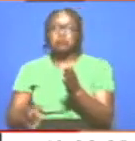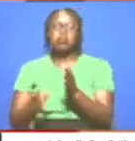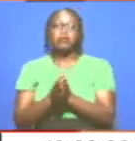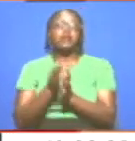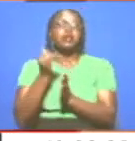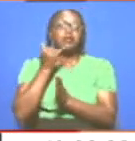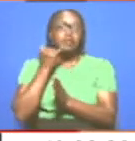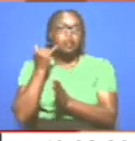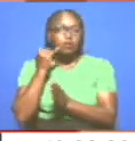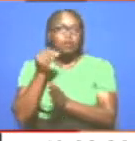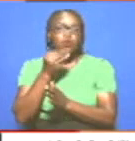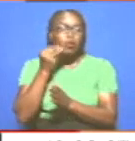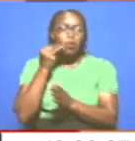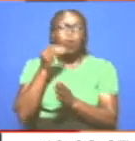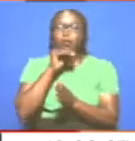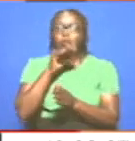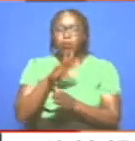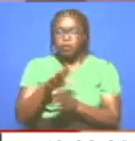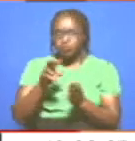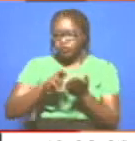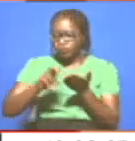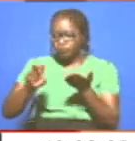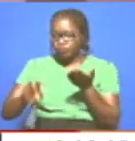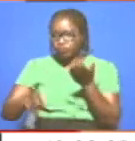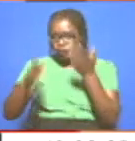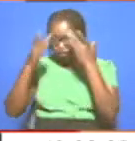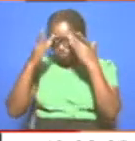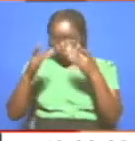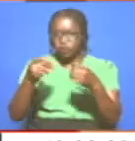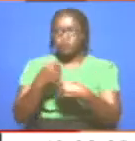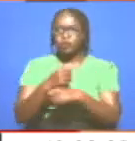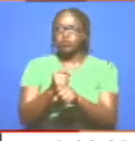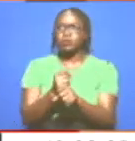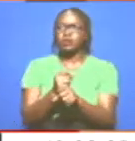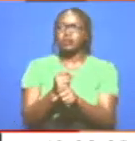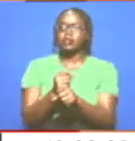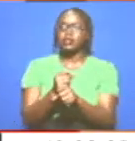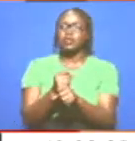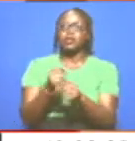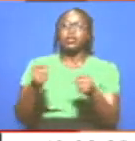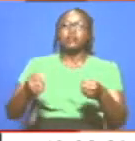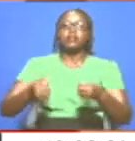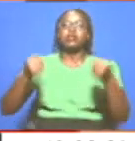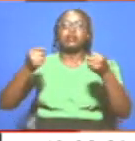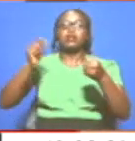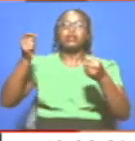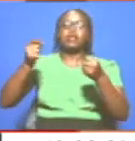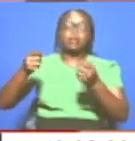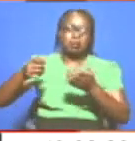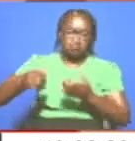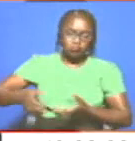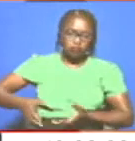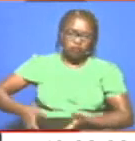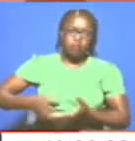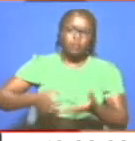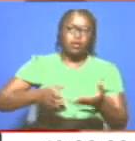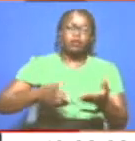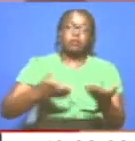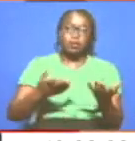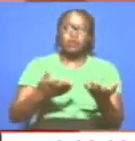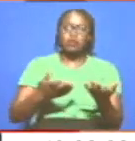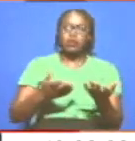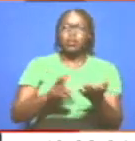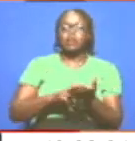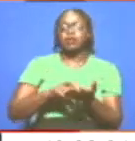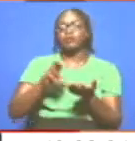Impala. The relegation decision was made. Giants of Kenyan rugby with a combined total of 25 titles have gone